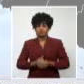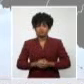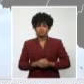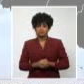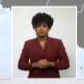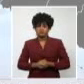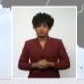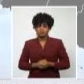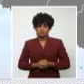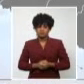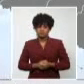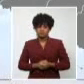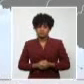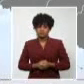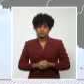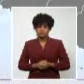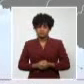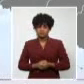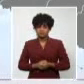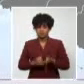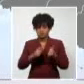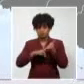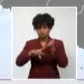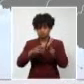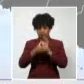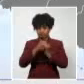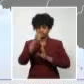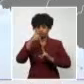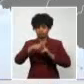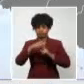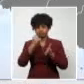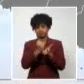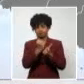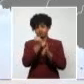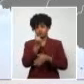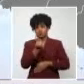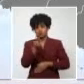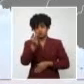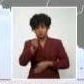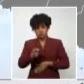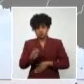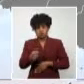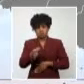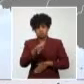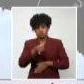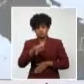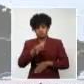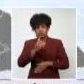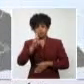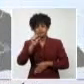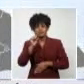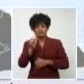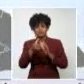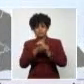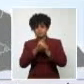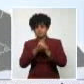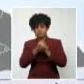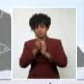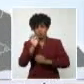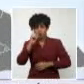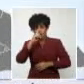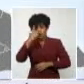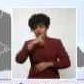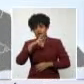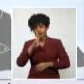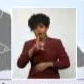The province with the highest number of confirmed cases yesterday was Havana, with 19 of the 21